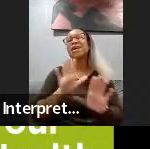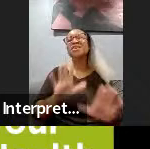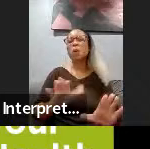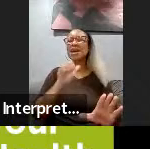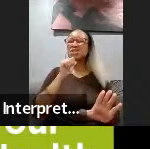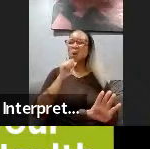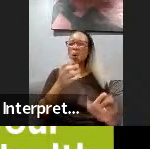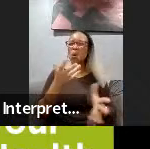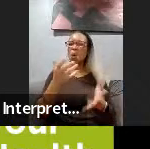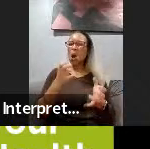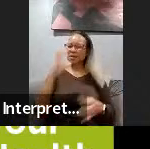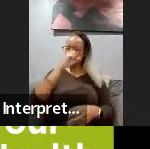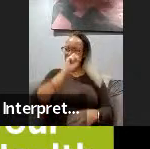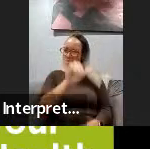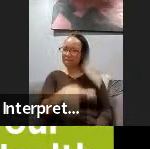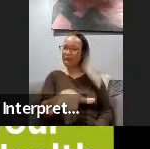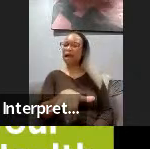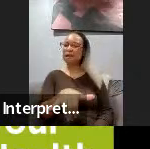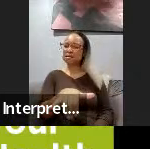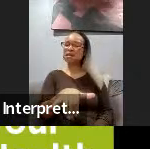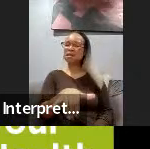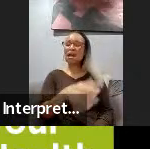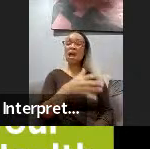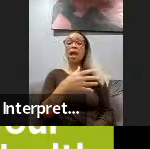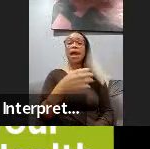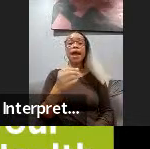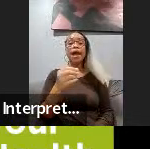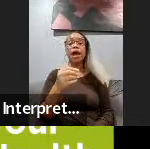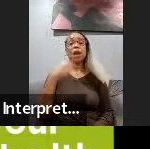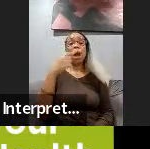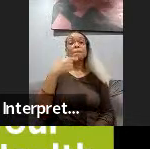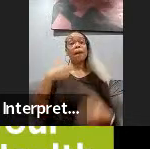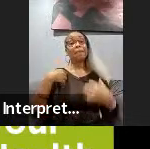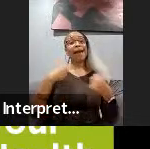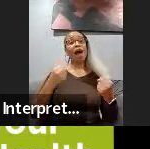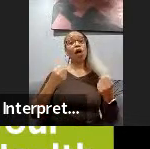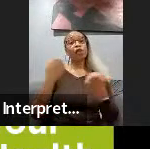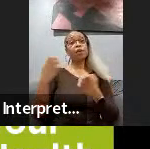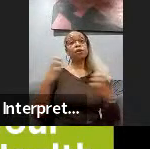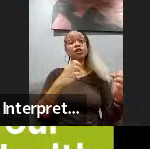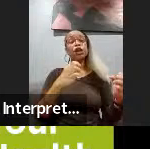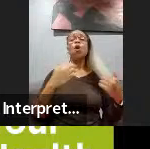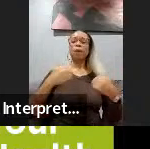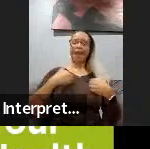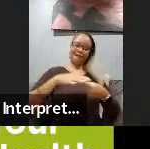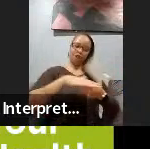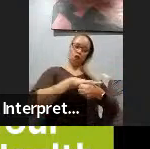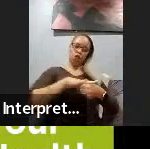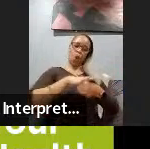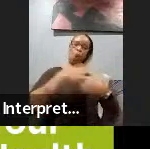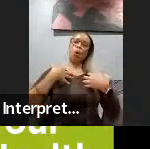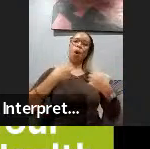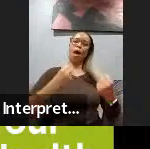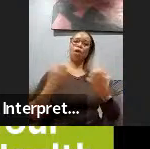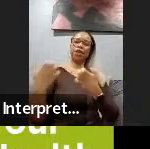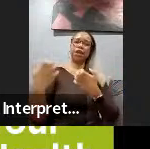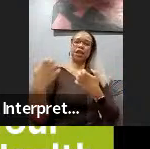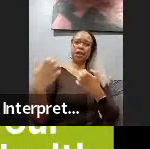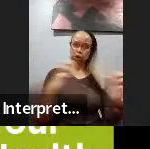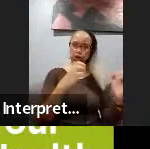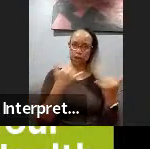that. And then in terms of the public health emergency, so we have a local health emergency, which